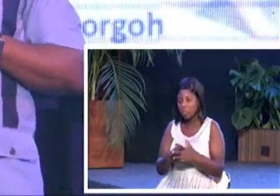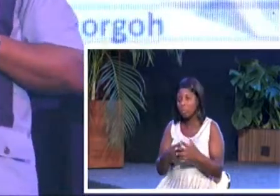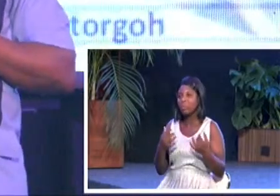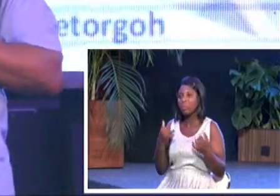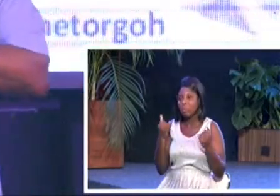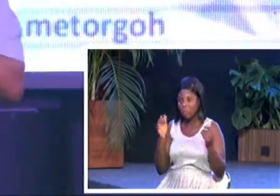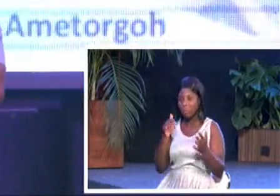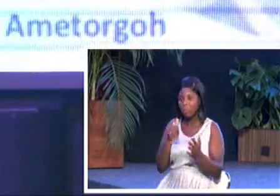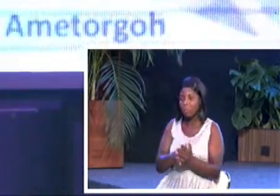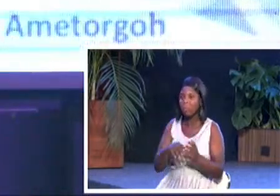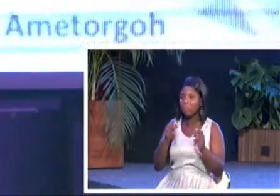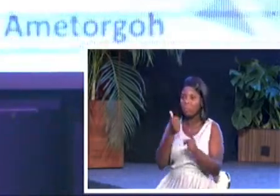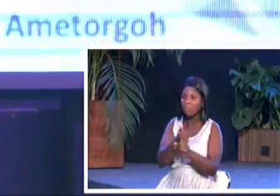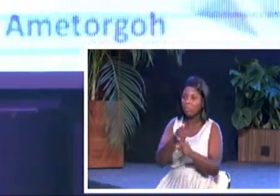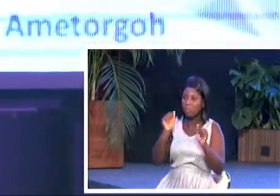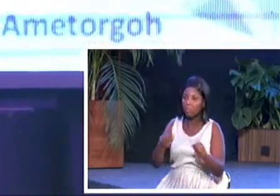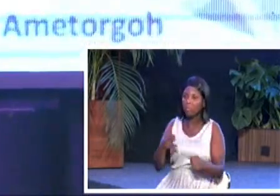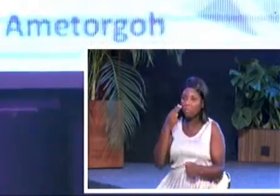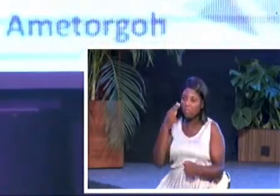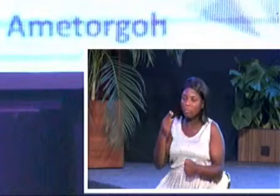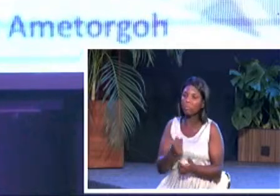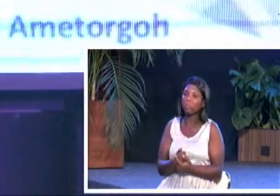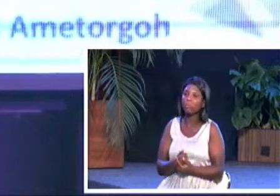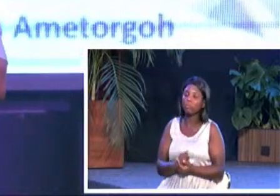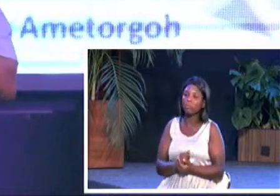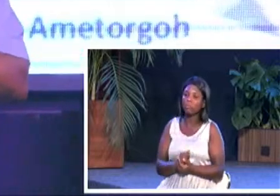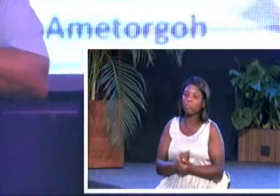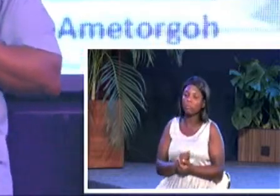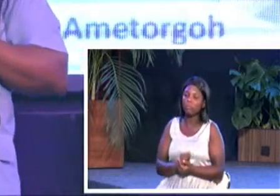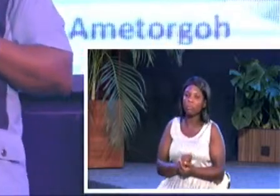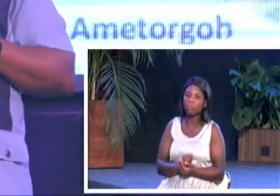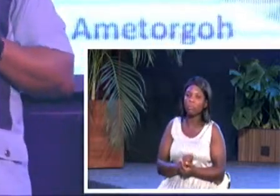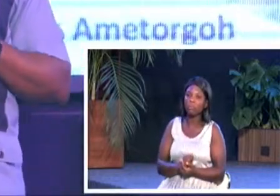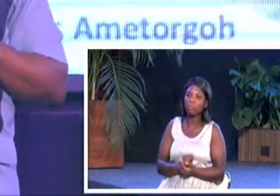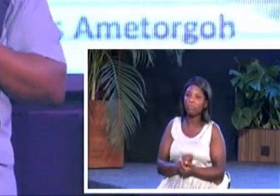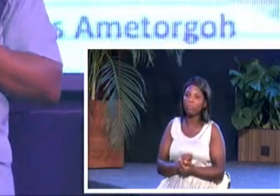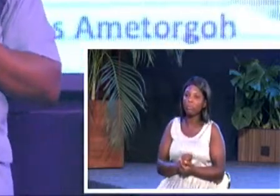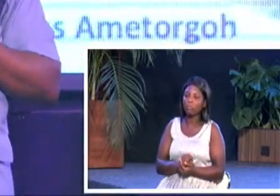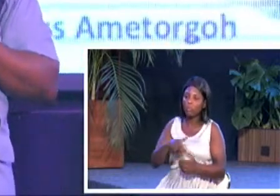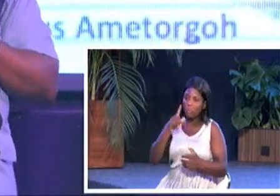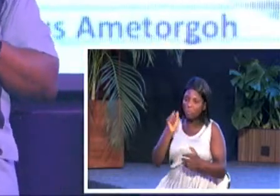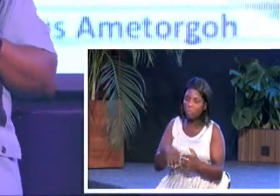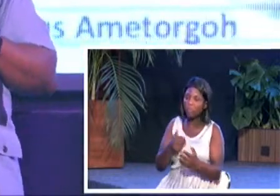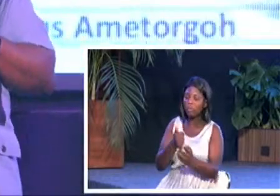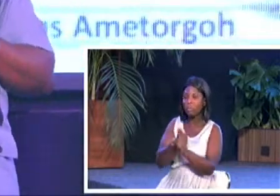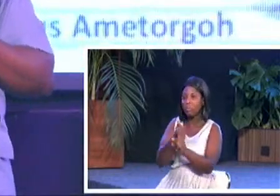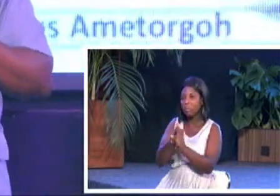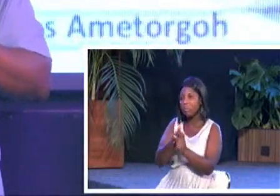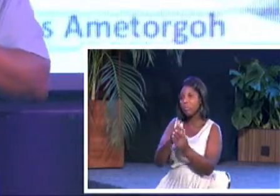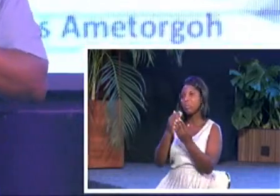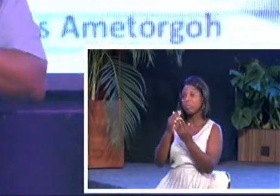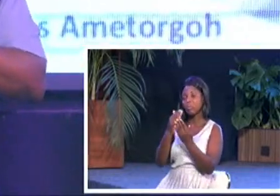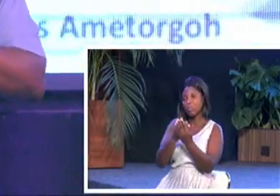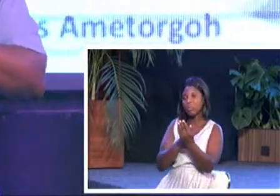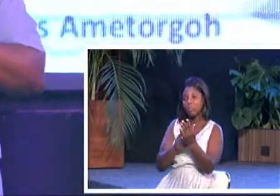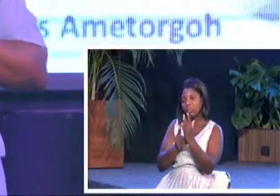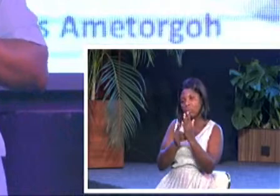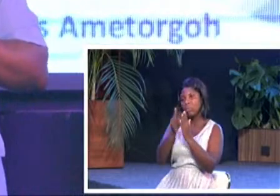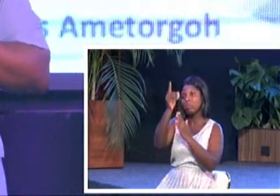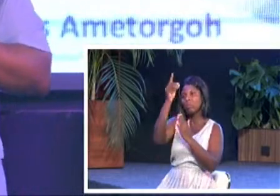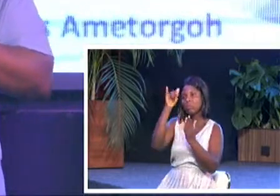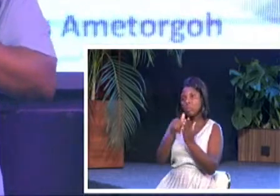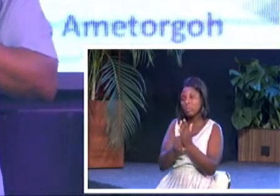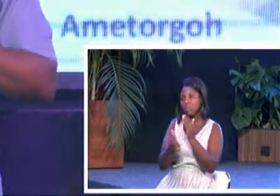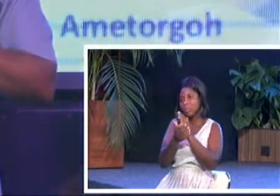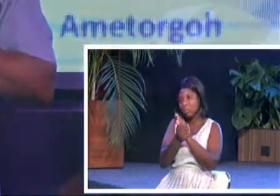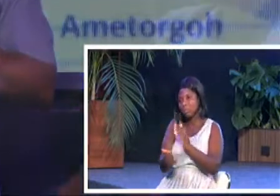idea-driven concepts. So you need to develop that skill. If you have a rich imagination, you are in the right